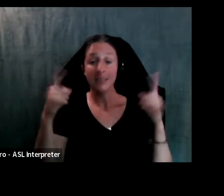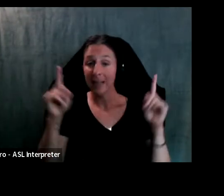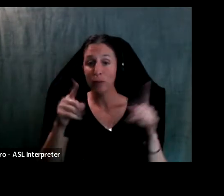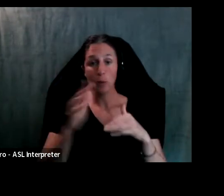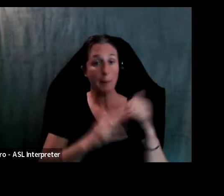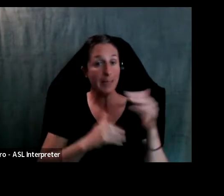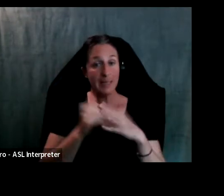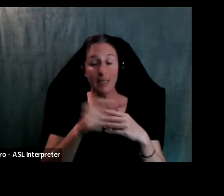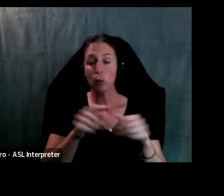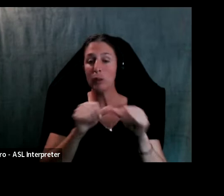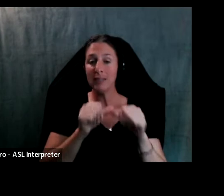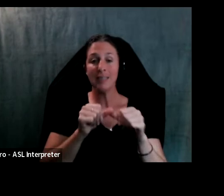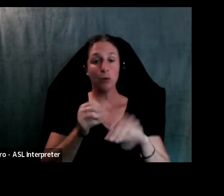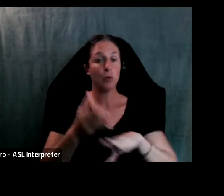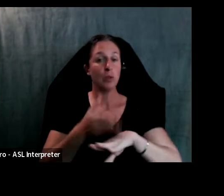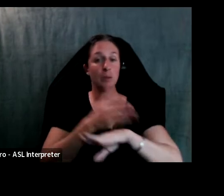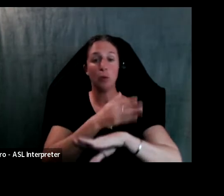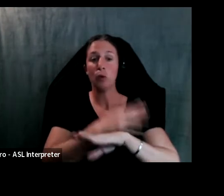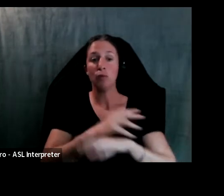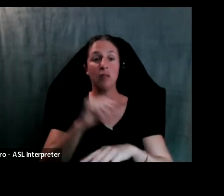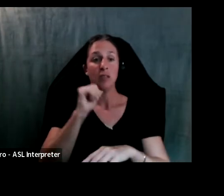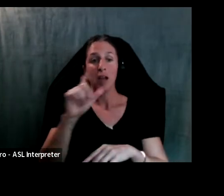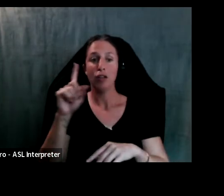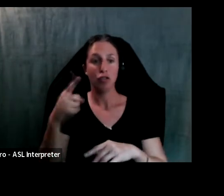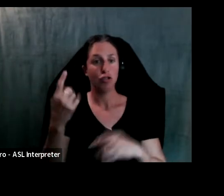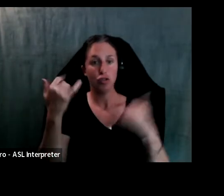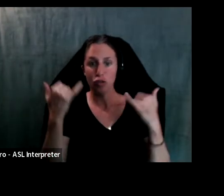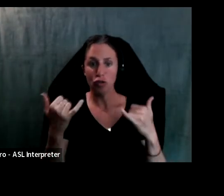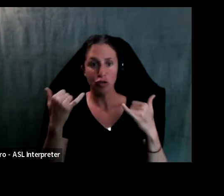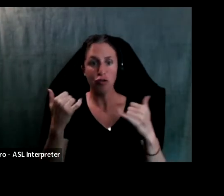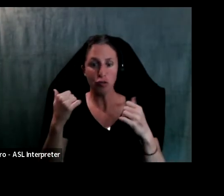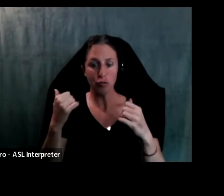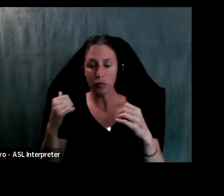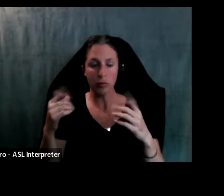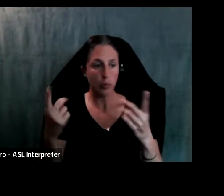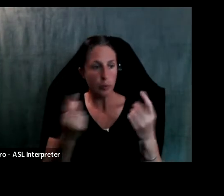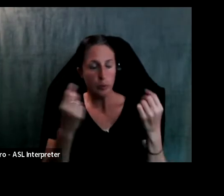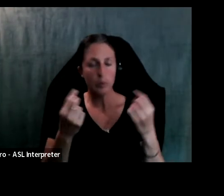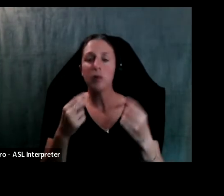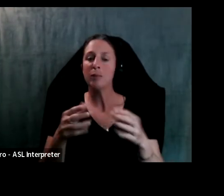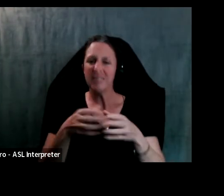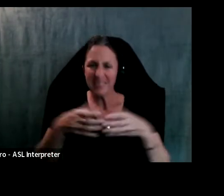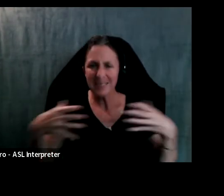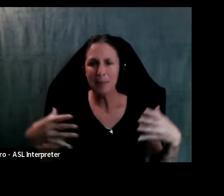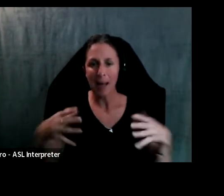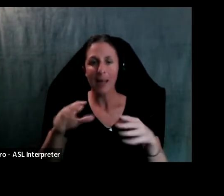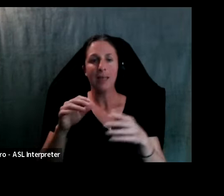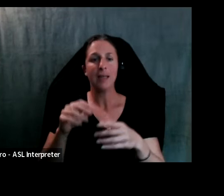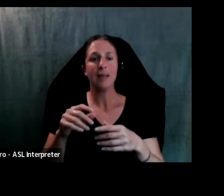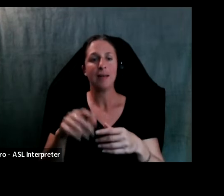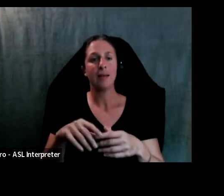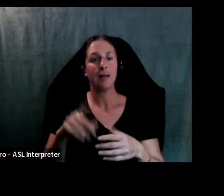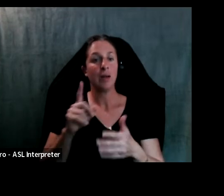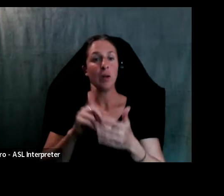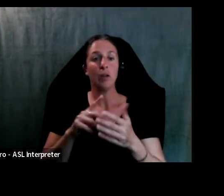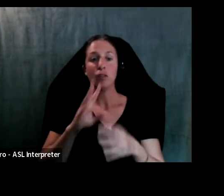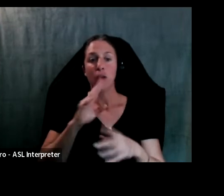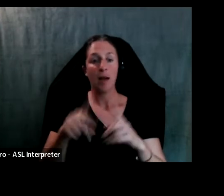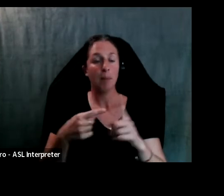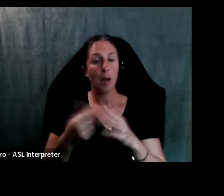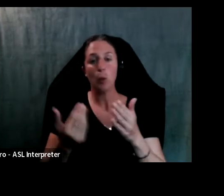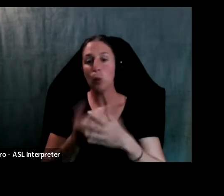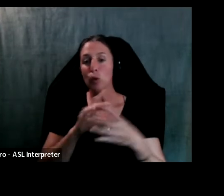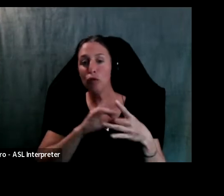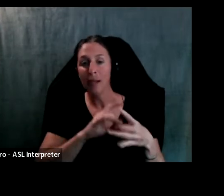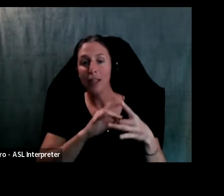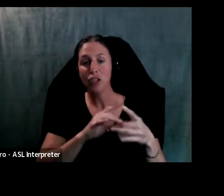continuing to improve. It's not just the current practice, but it's expanding that practice. And what, talking about new